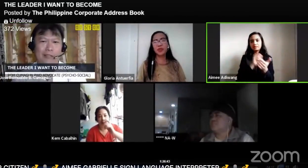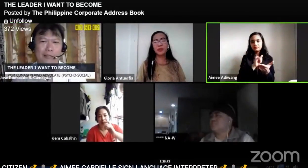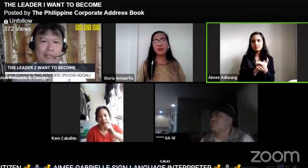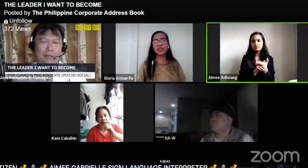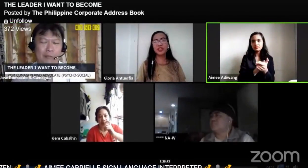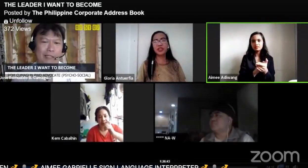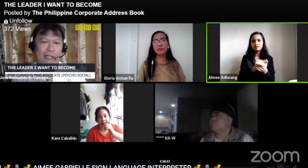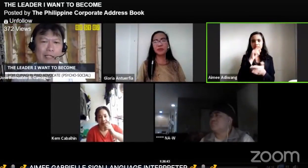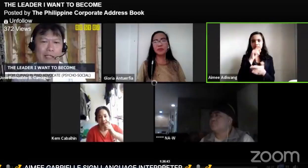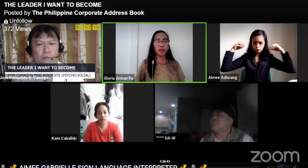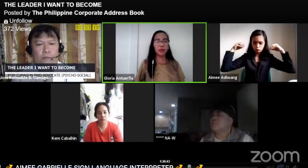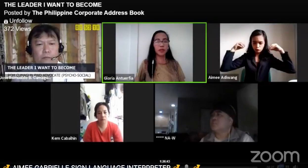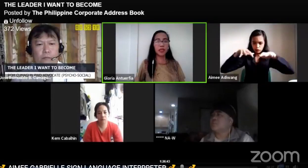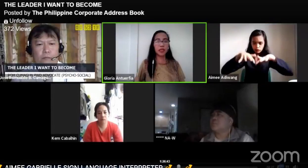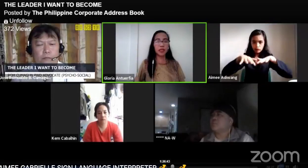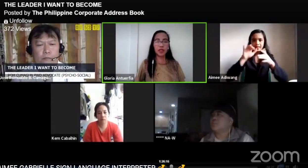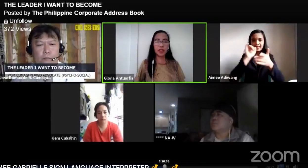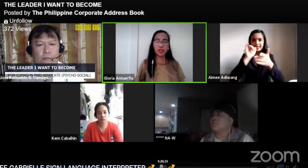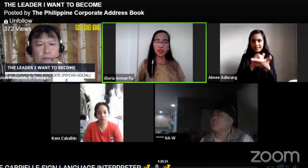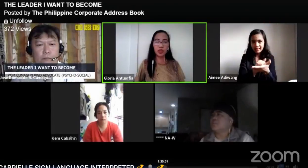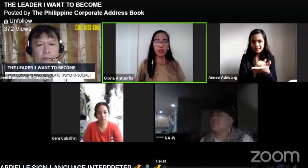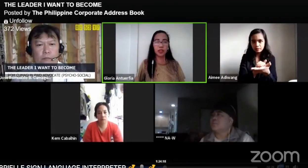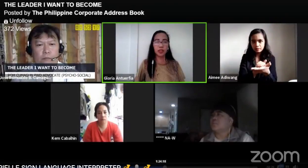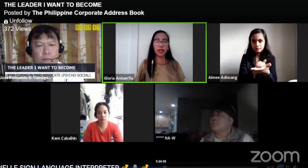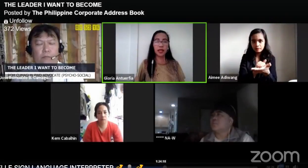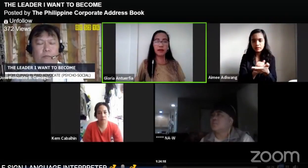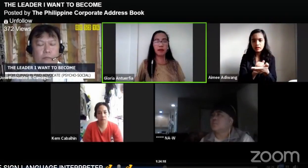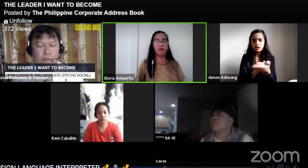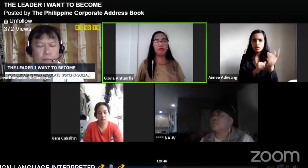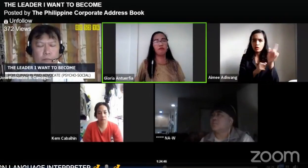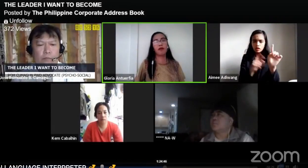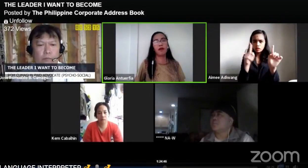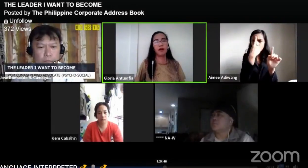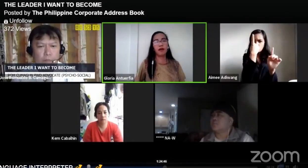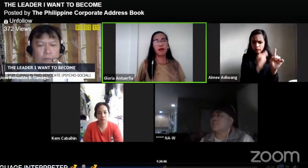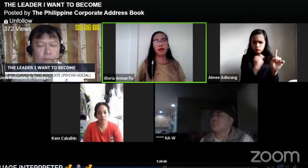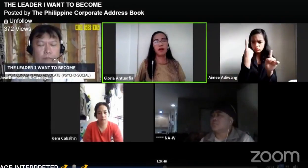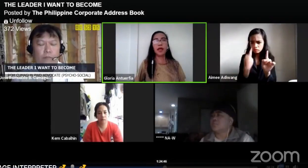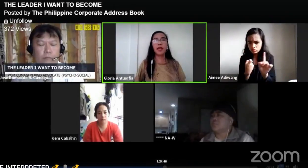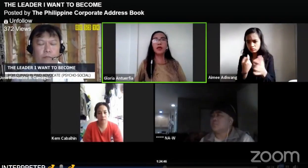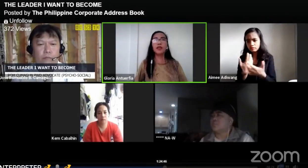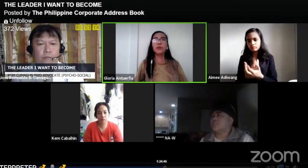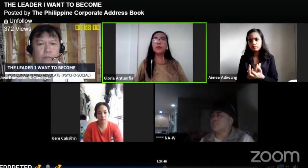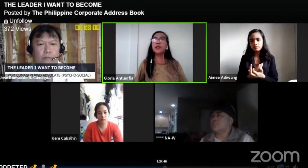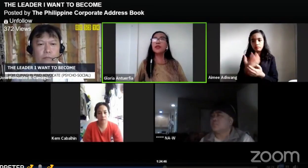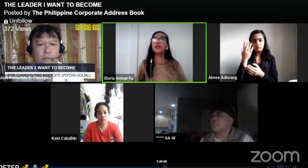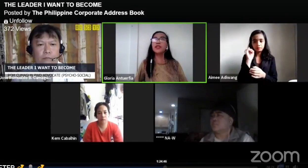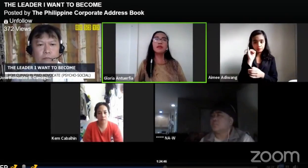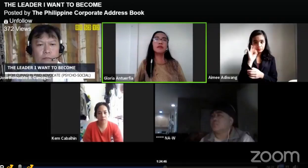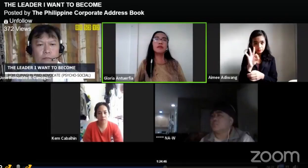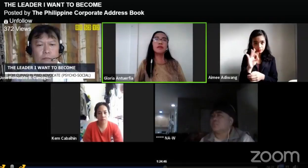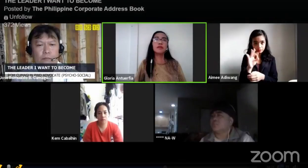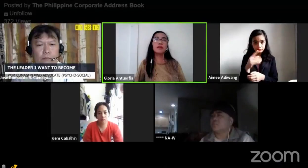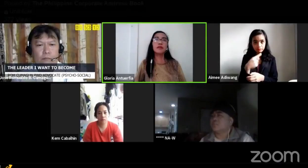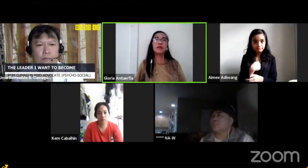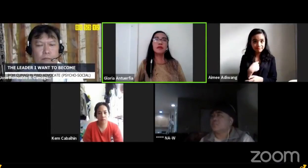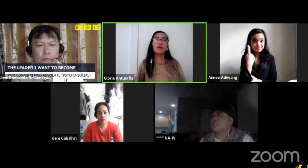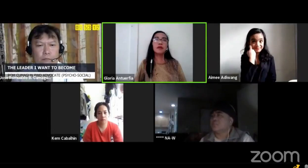criticism. Okay, Personal, a big question until now. When the